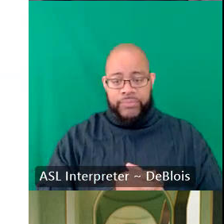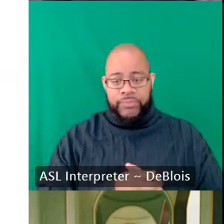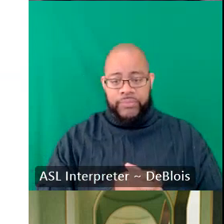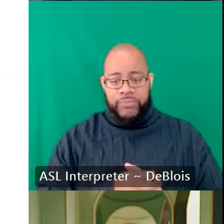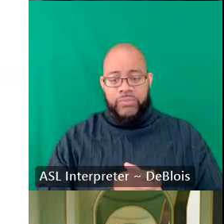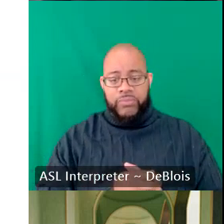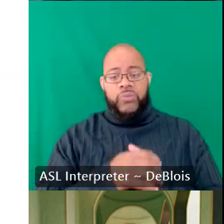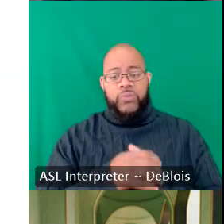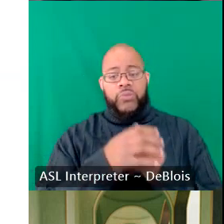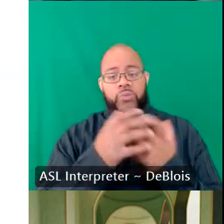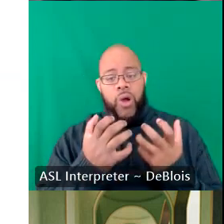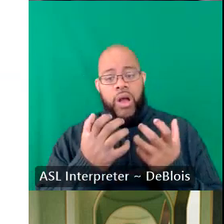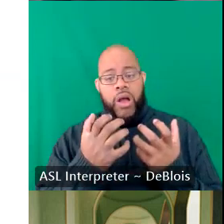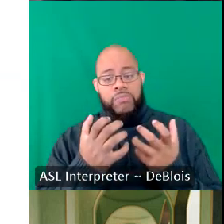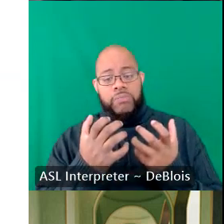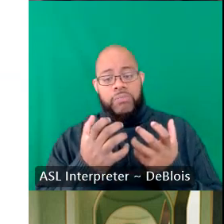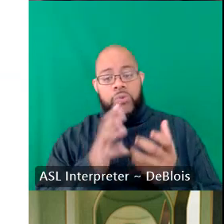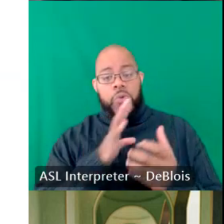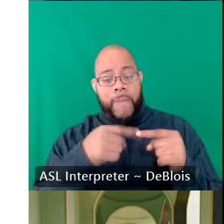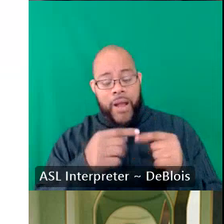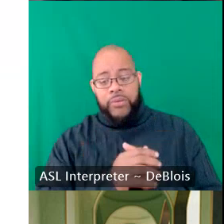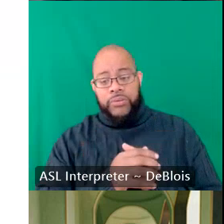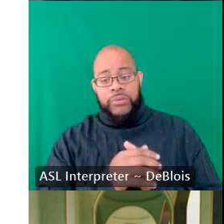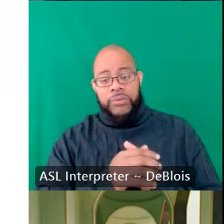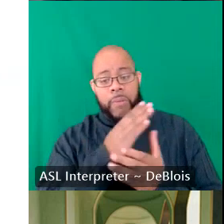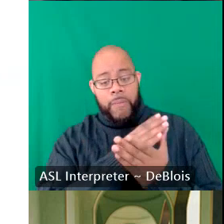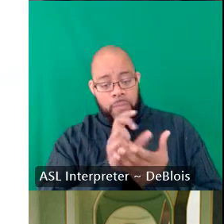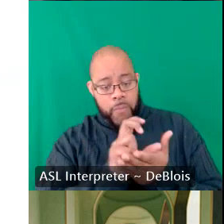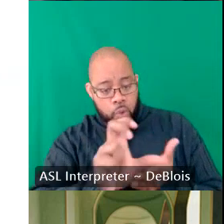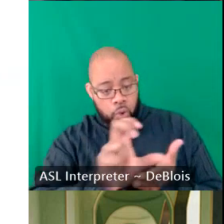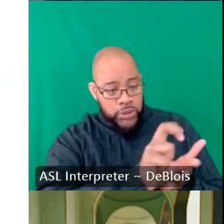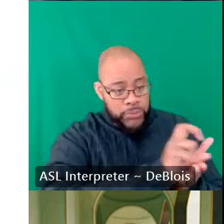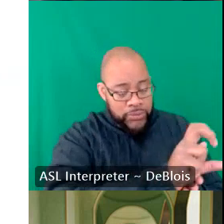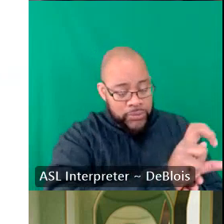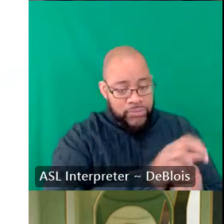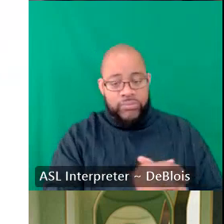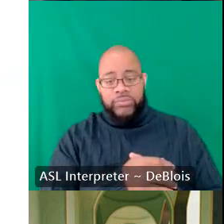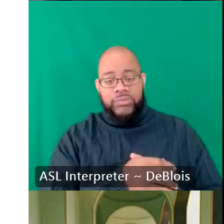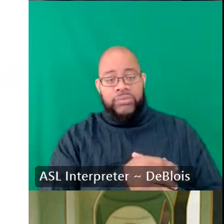You want to talk about apportionments and